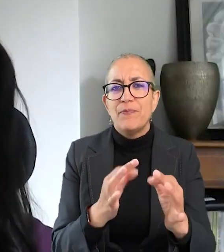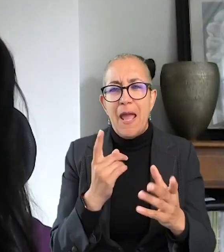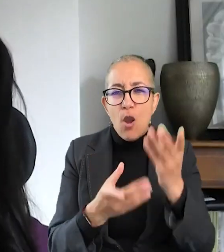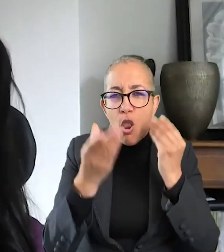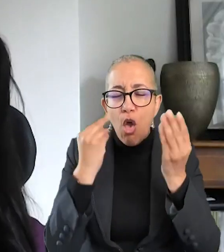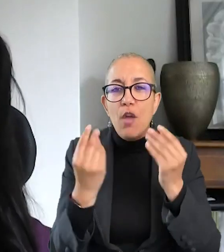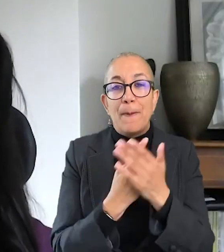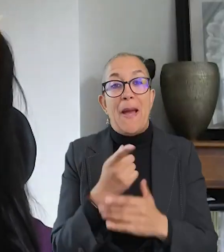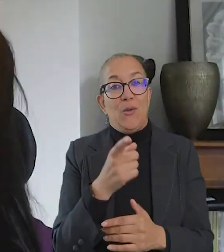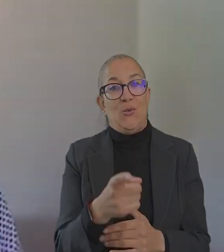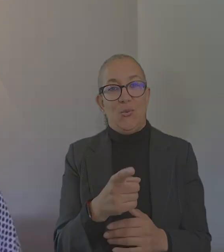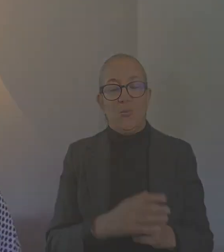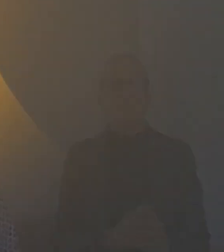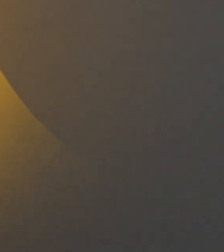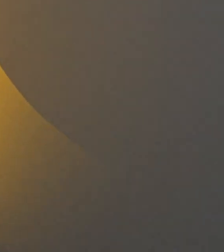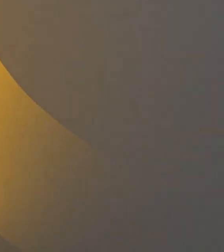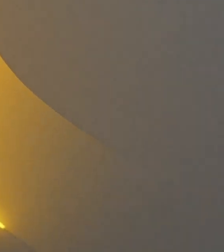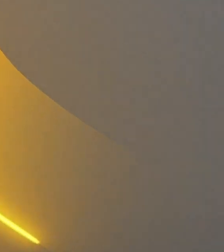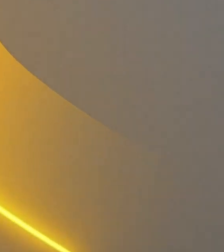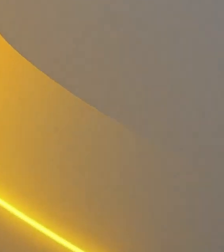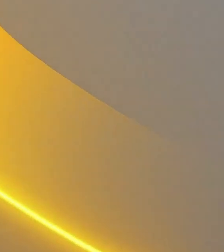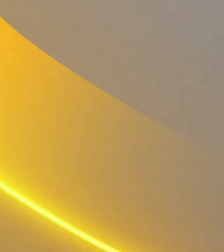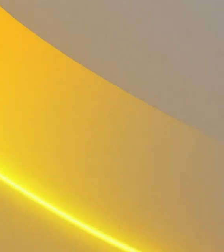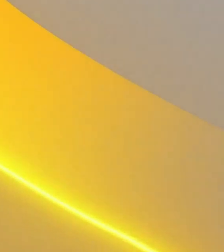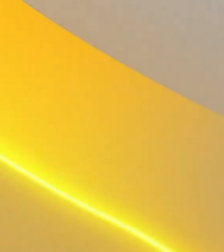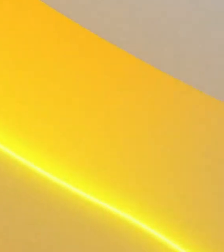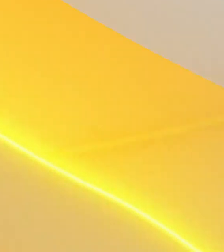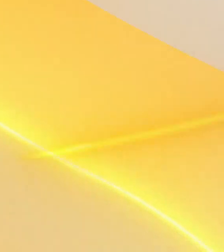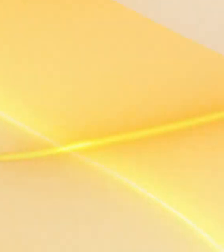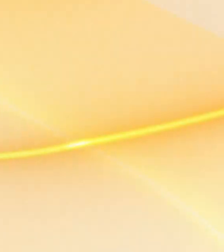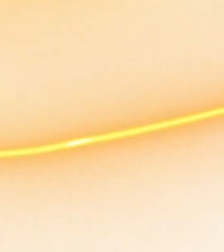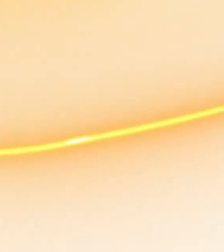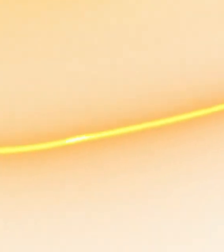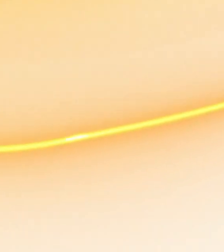you and learn more about you as well. Yes, thank you.